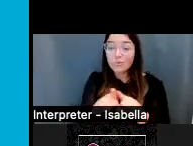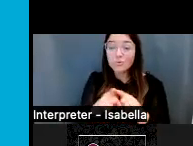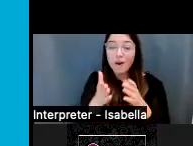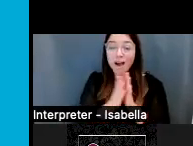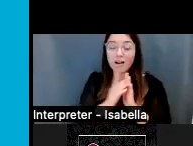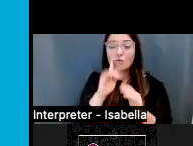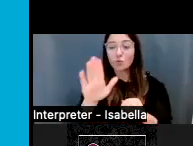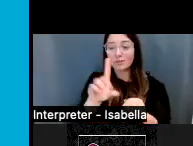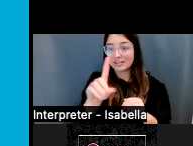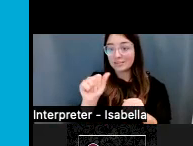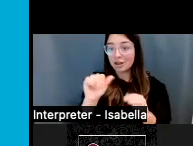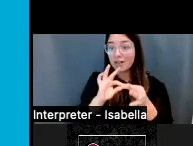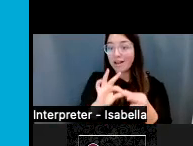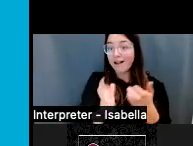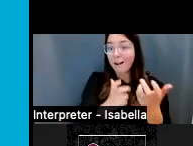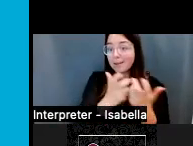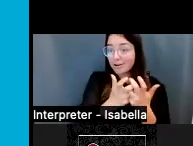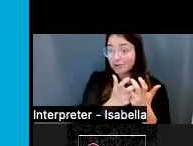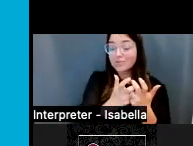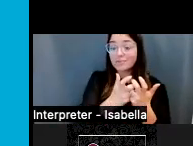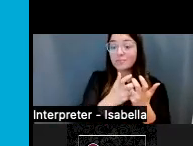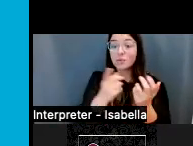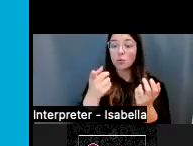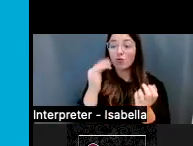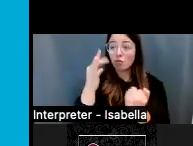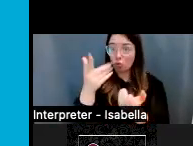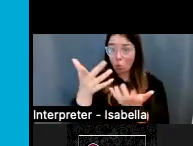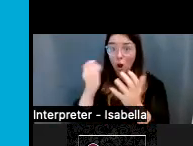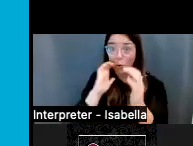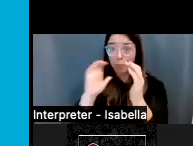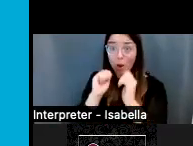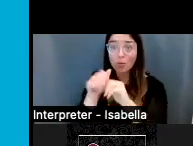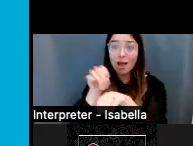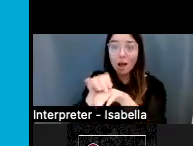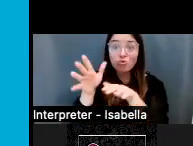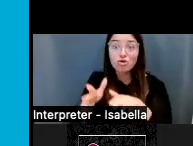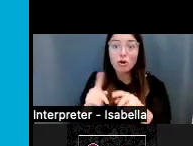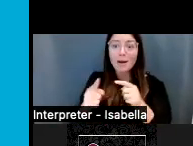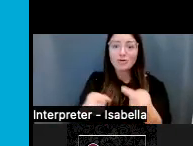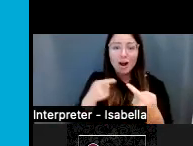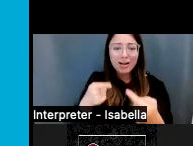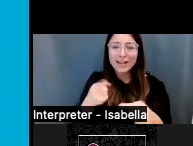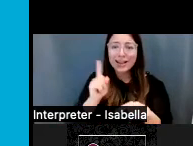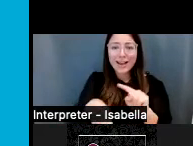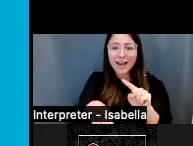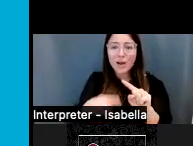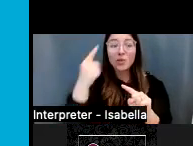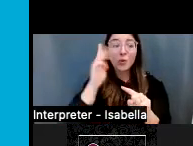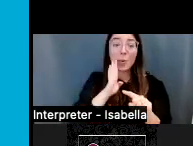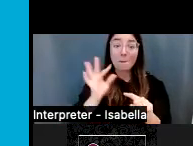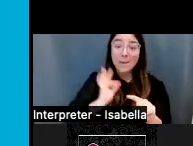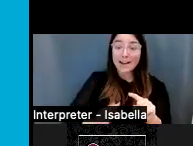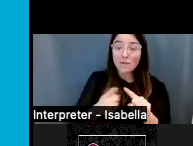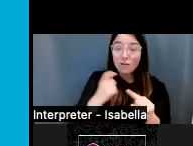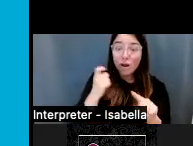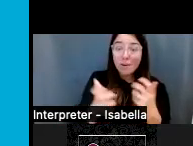with your counselor. So if you want to communicate, but you're having some trouble for some reason or another, and you think you would benefit from an